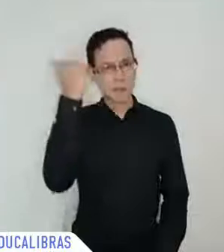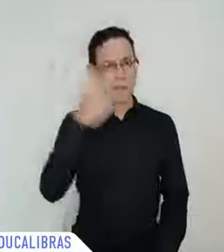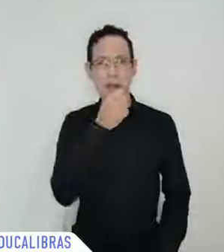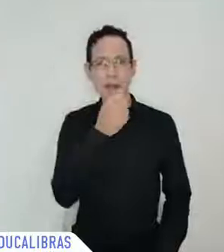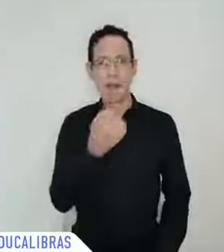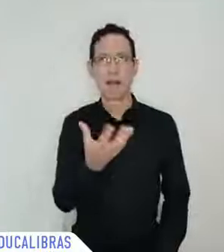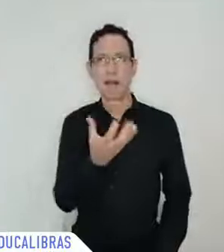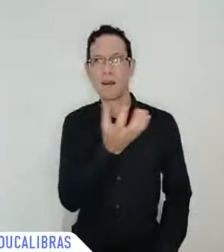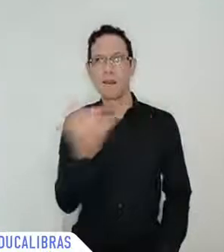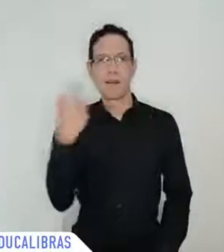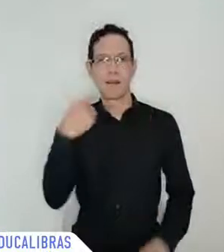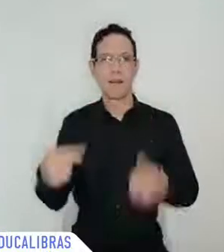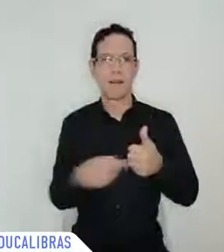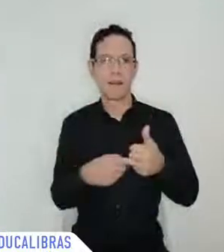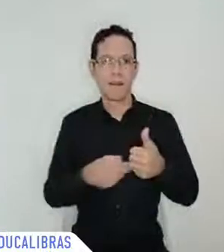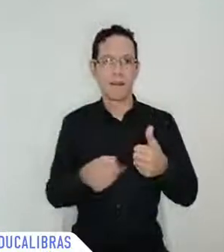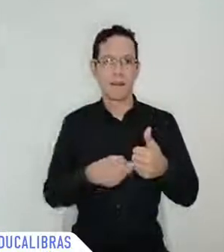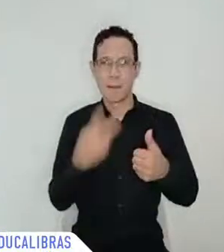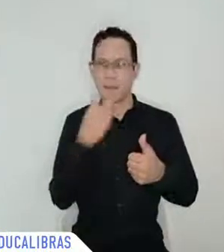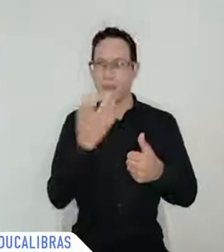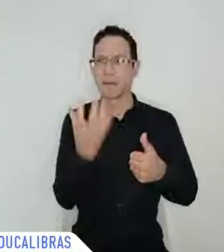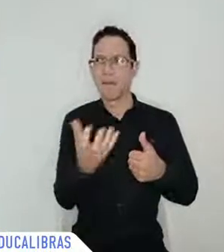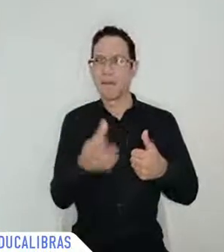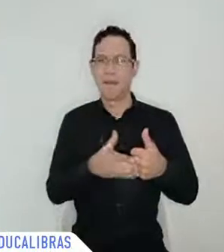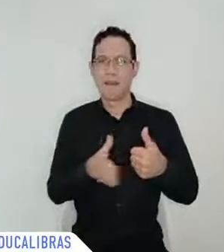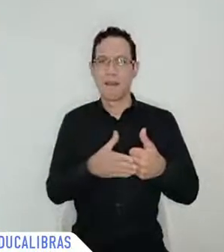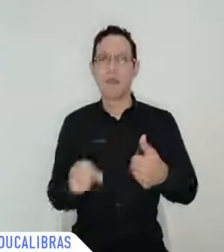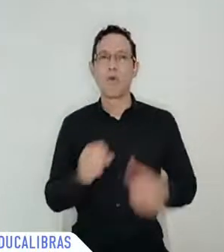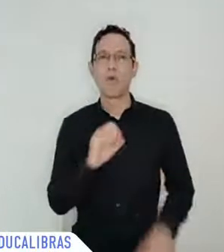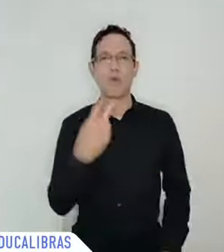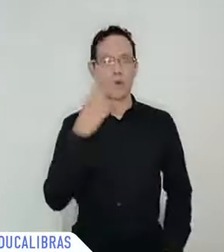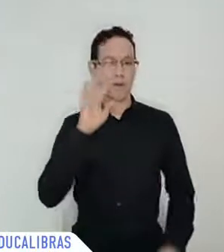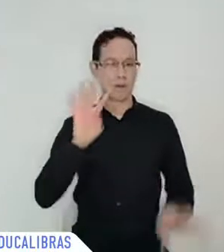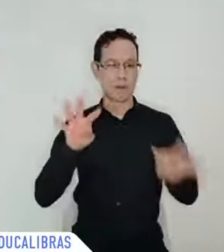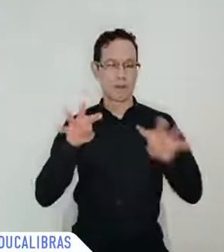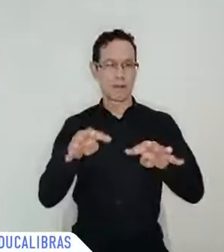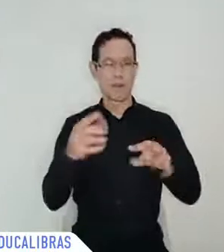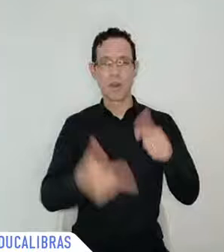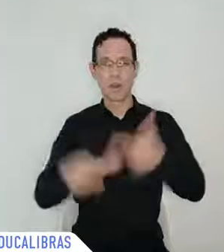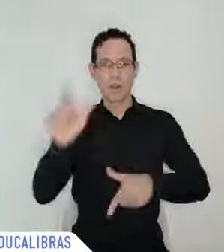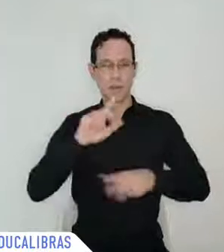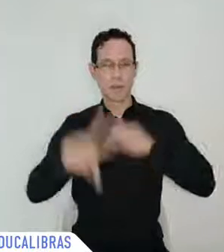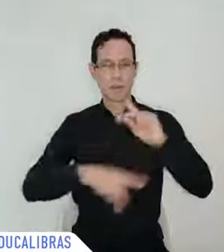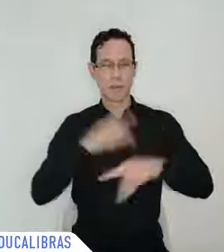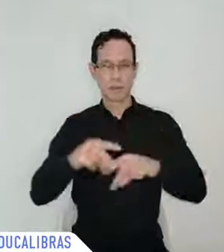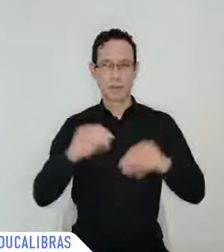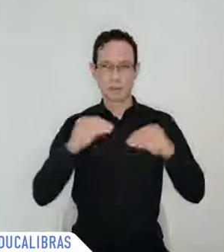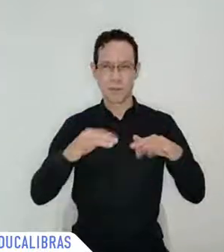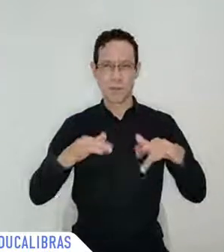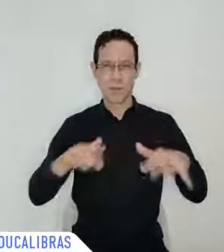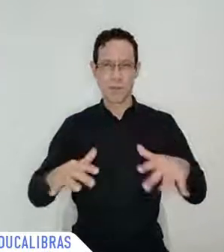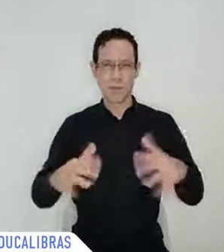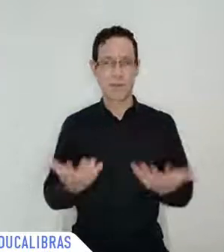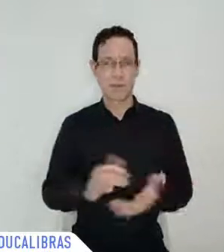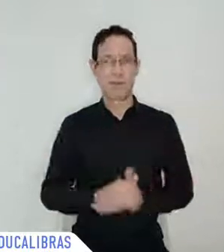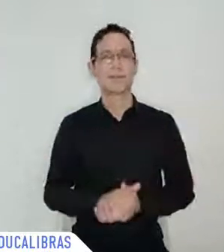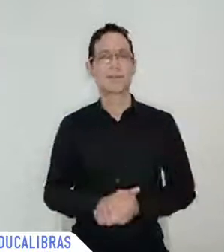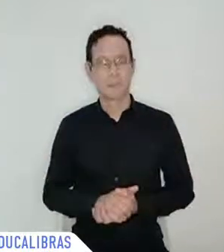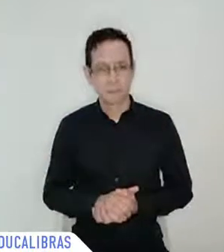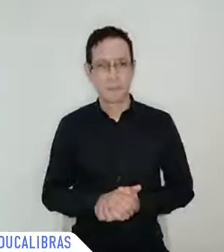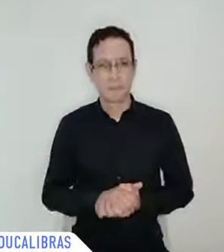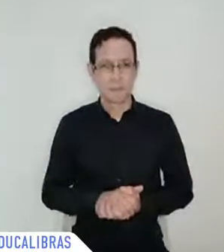be important to gain likes in social media or gain audience in other segments